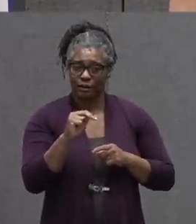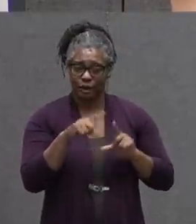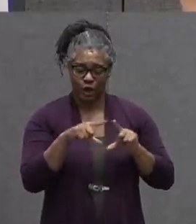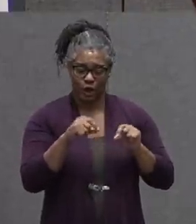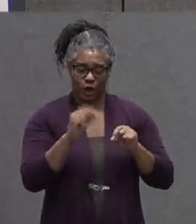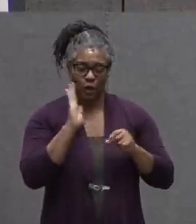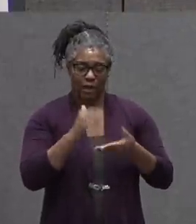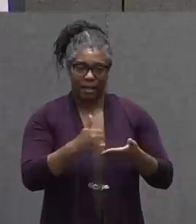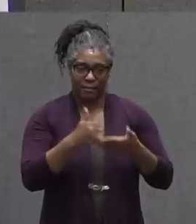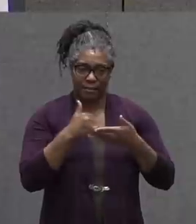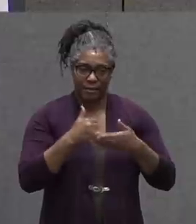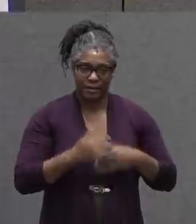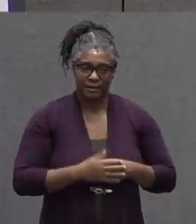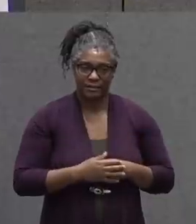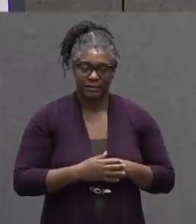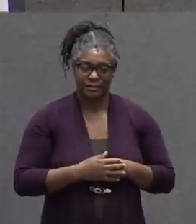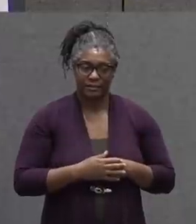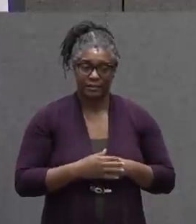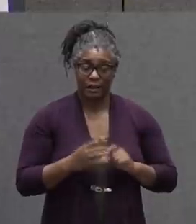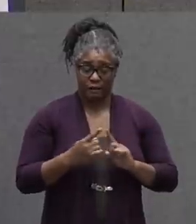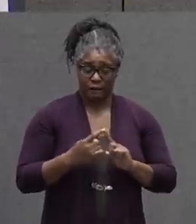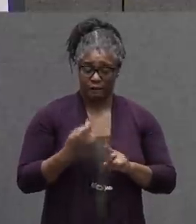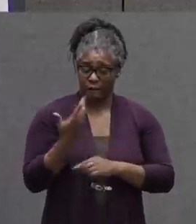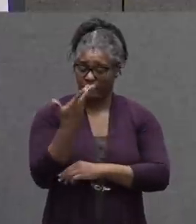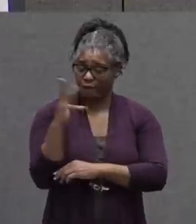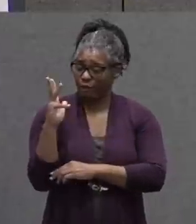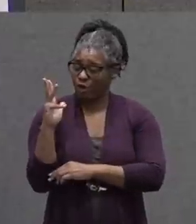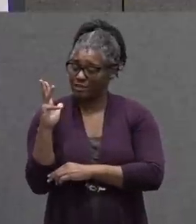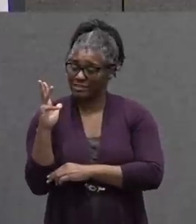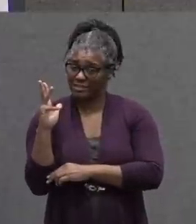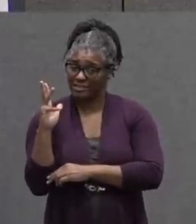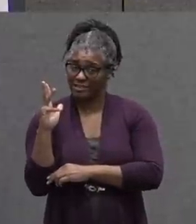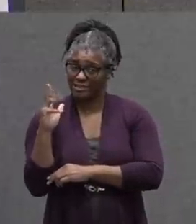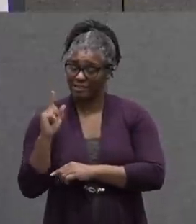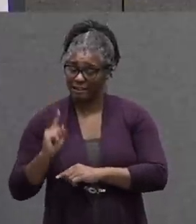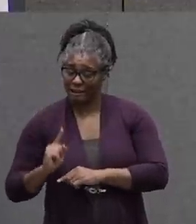From the forest, I can travel up